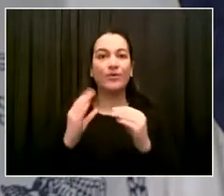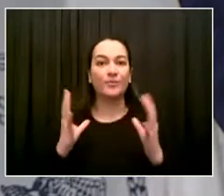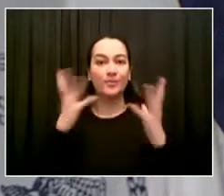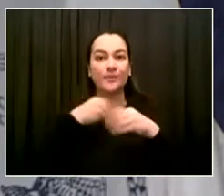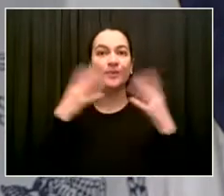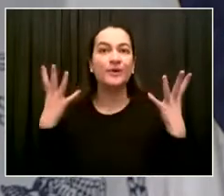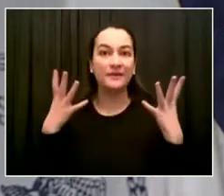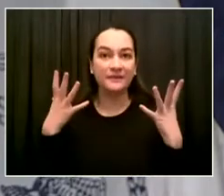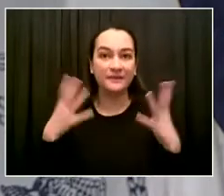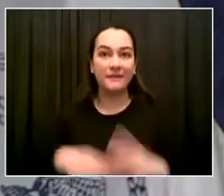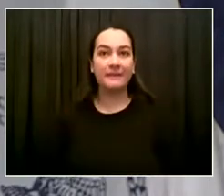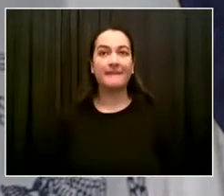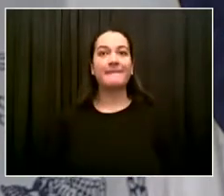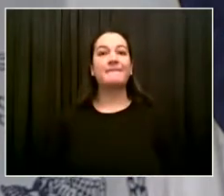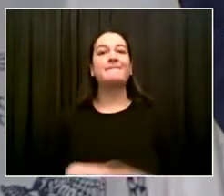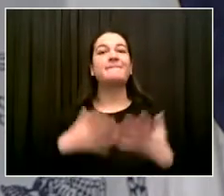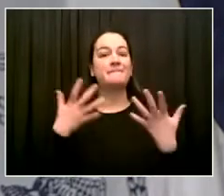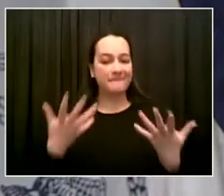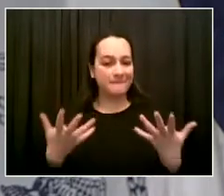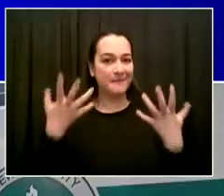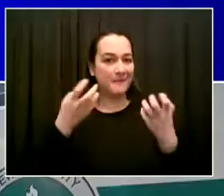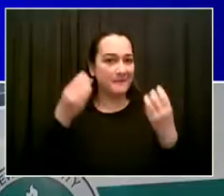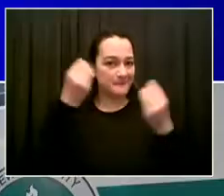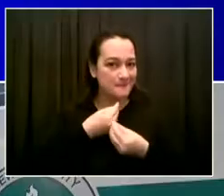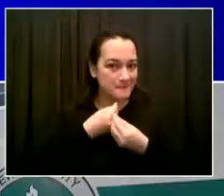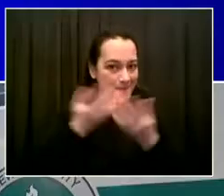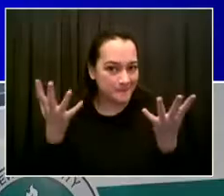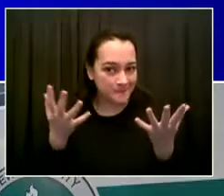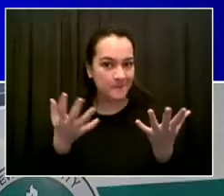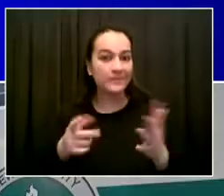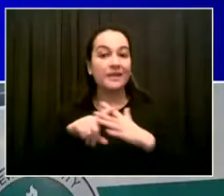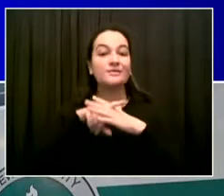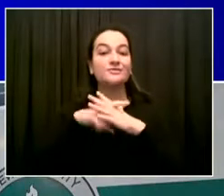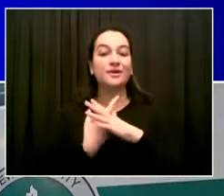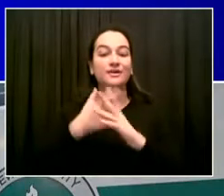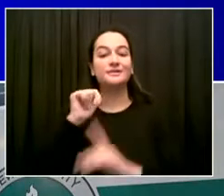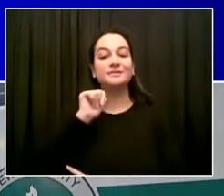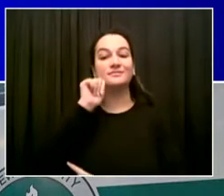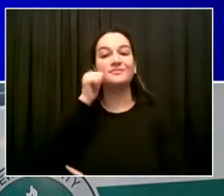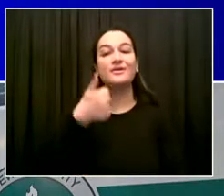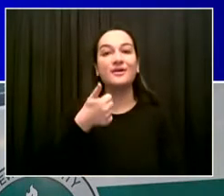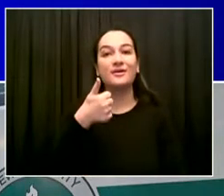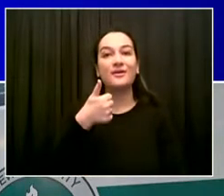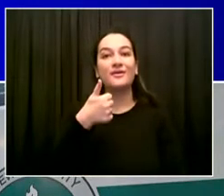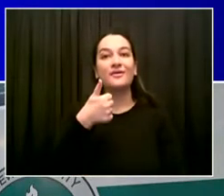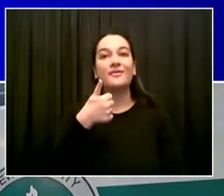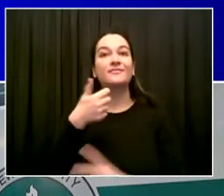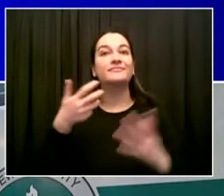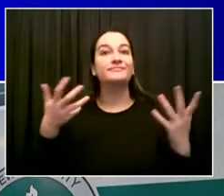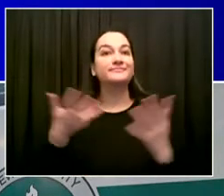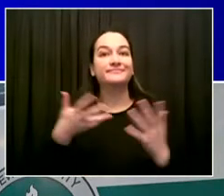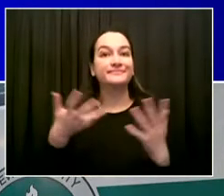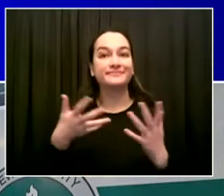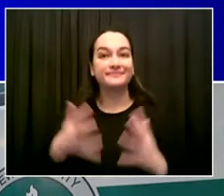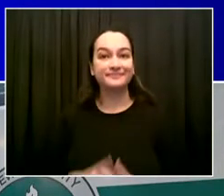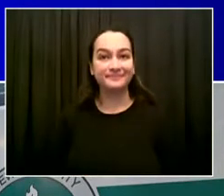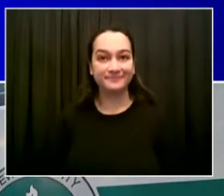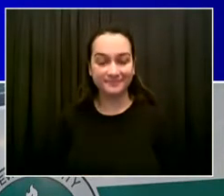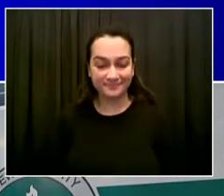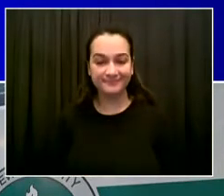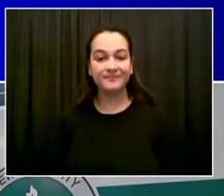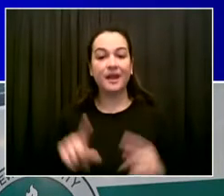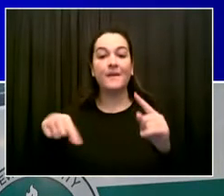restoring significant funding for litter basket collection. This has been an issue we've heard about from community members all over the